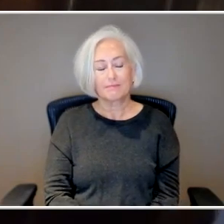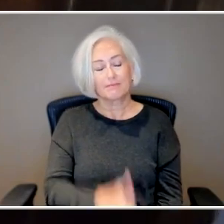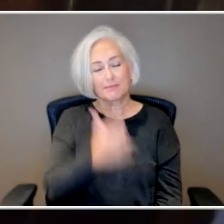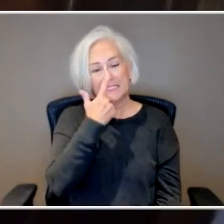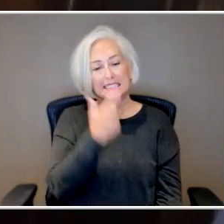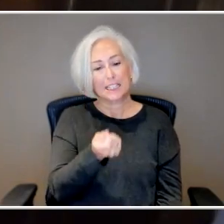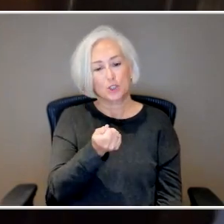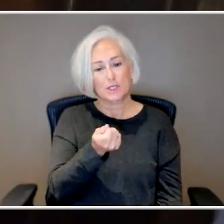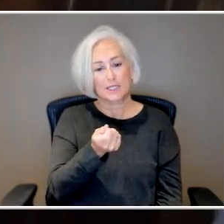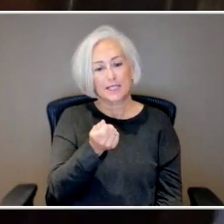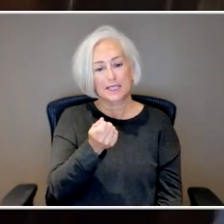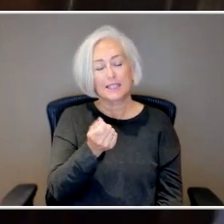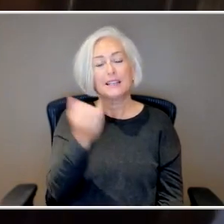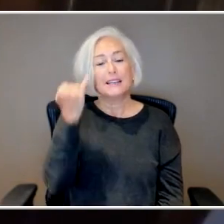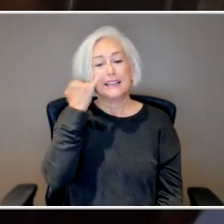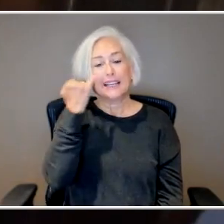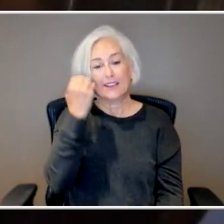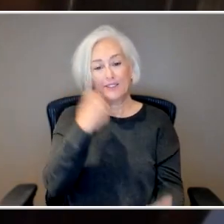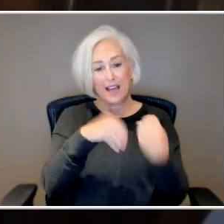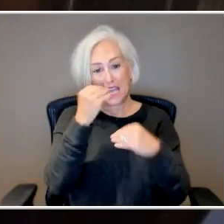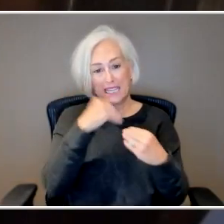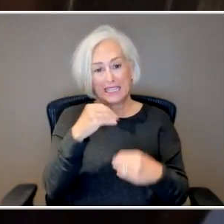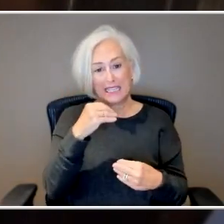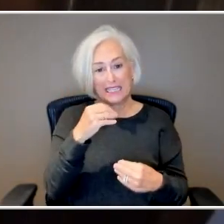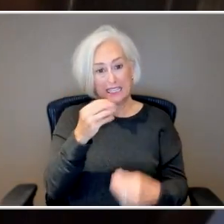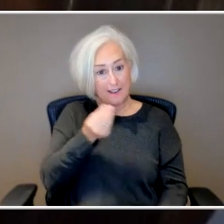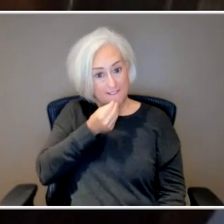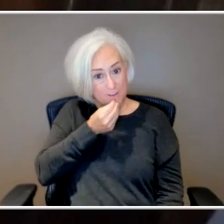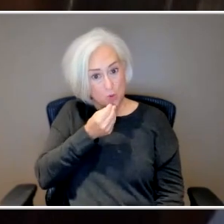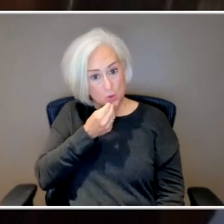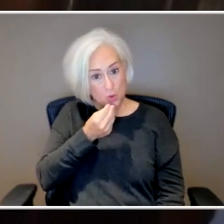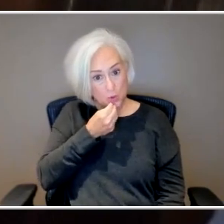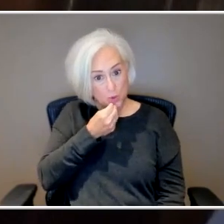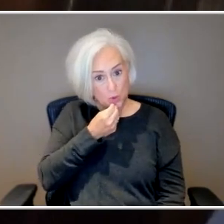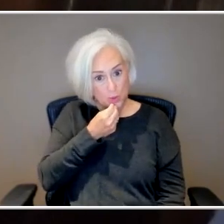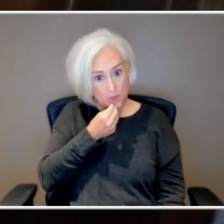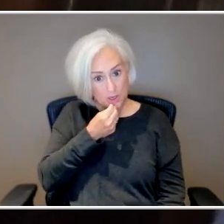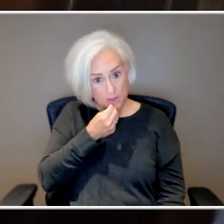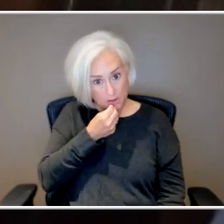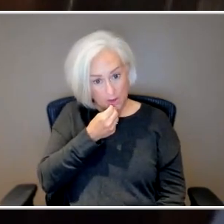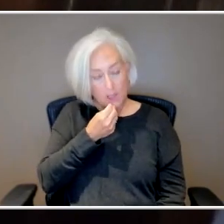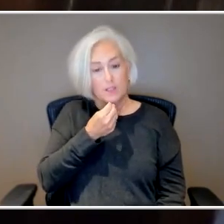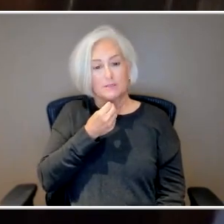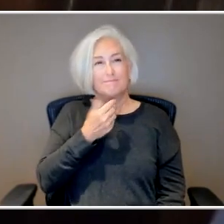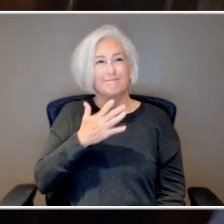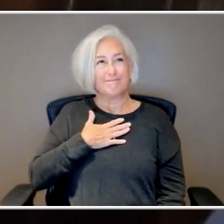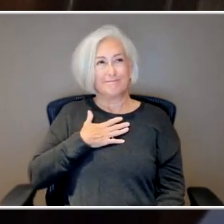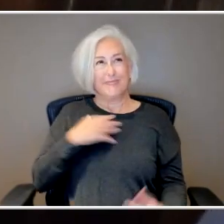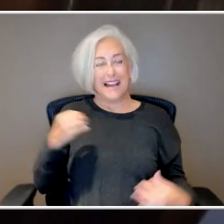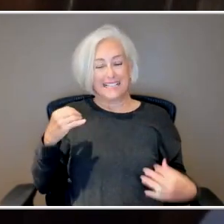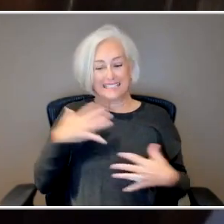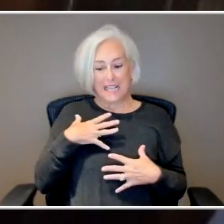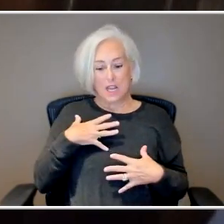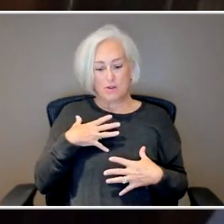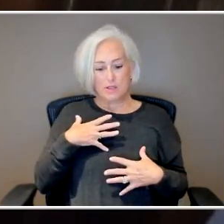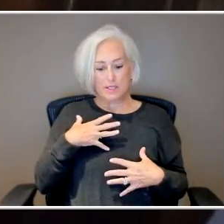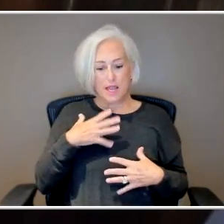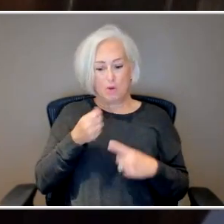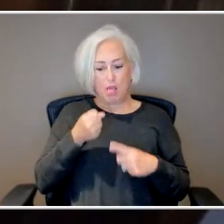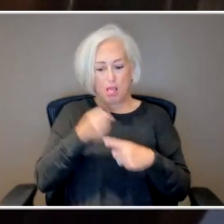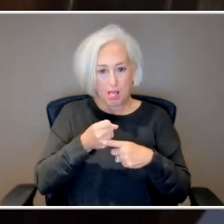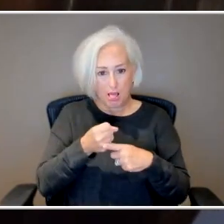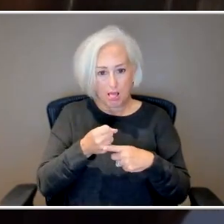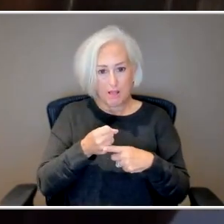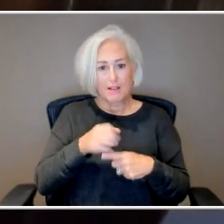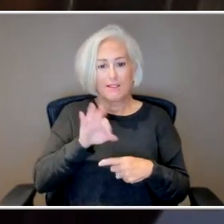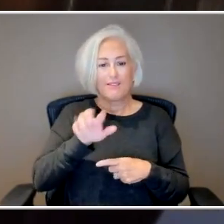because if I eat some of the foods, the scare is a flare, which is really not a flare, but when you've had a flare,